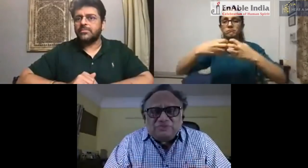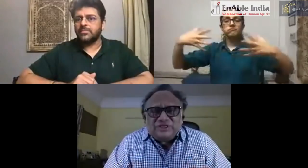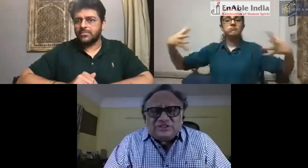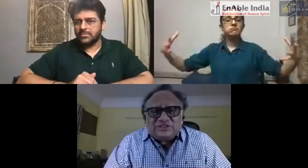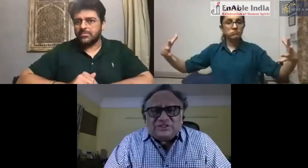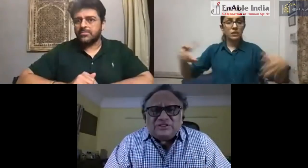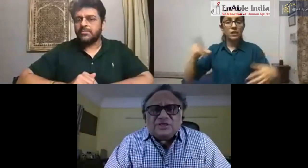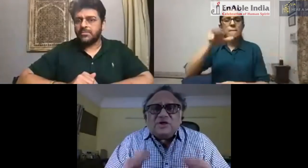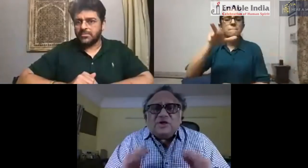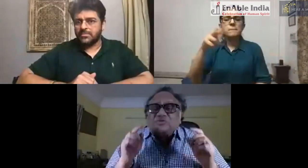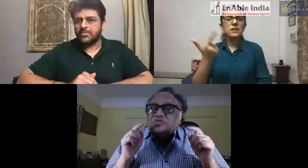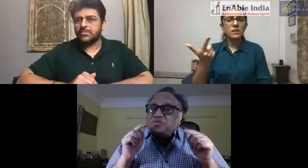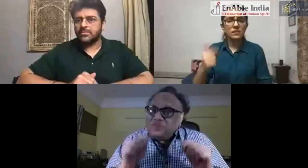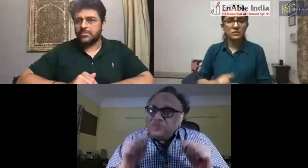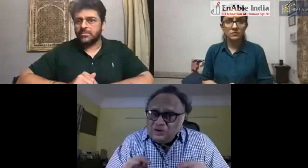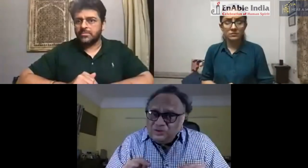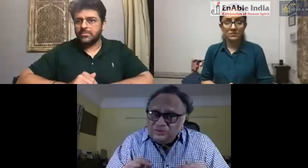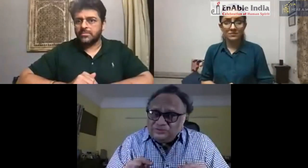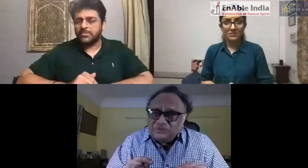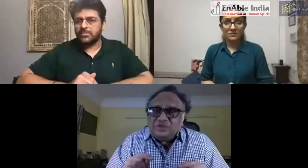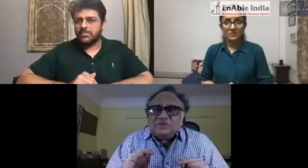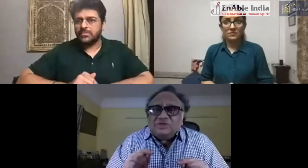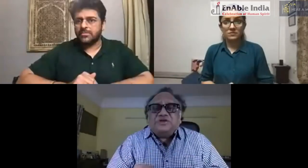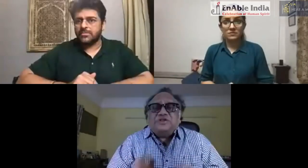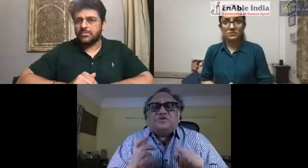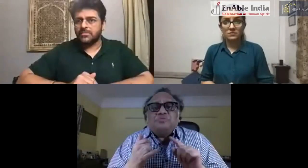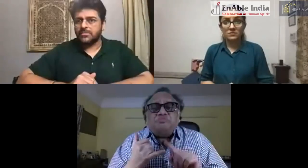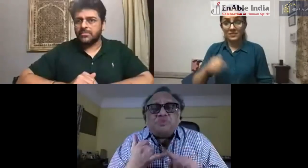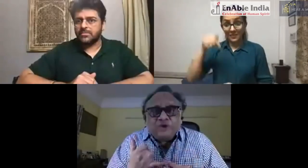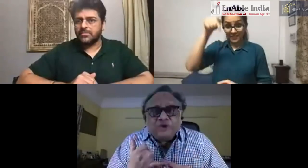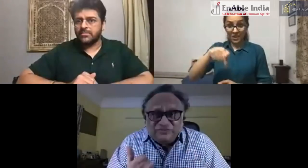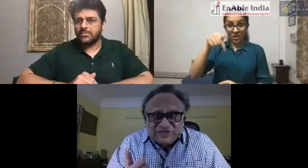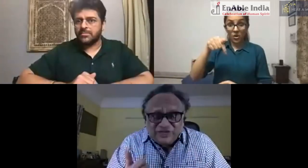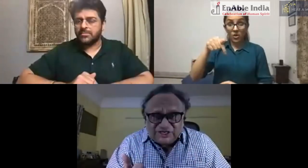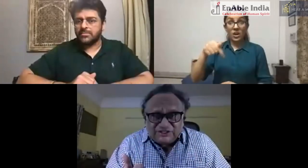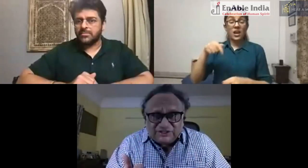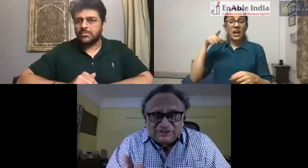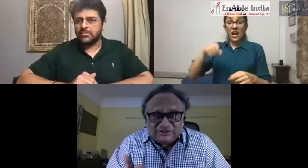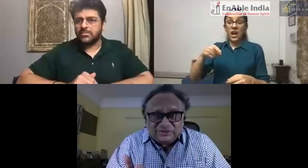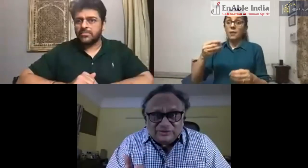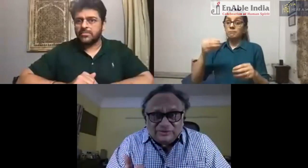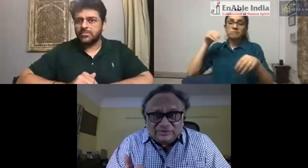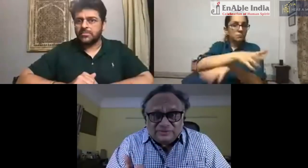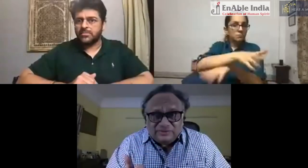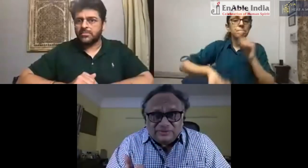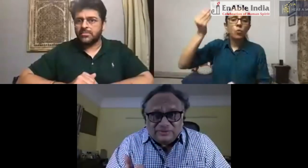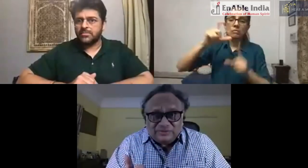which means now it is more infectious,